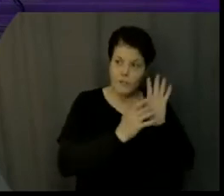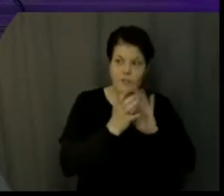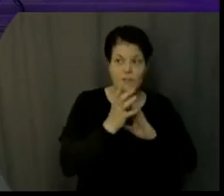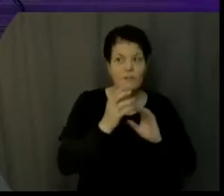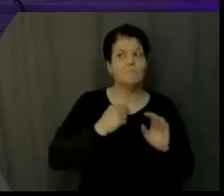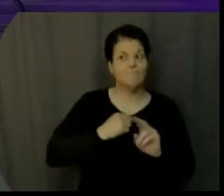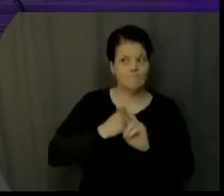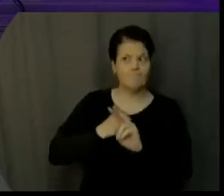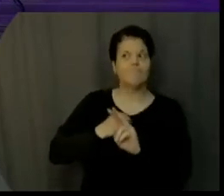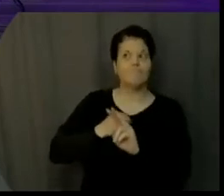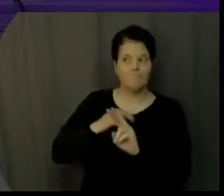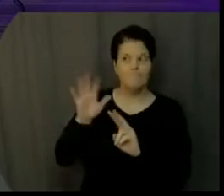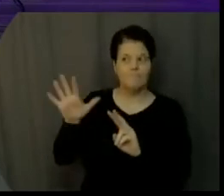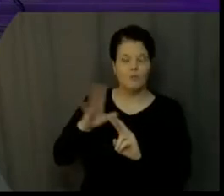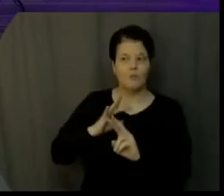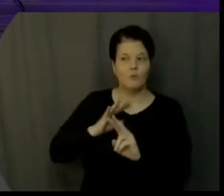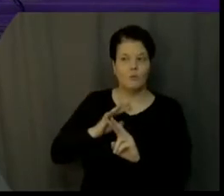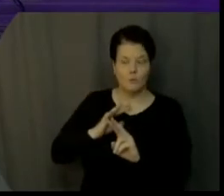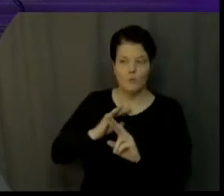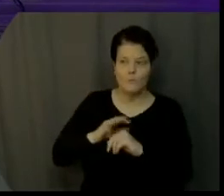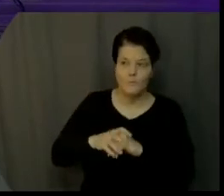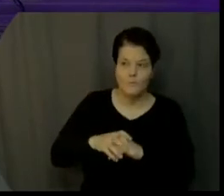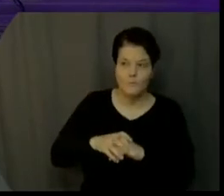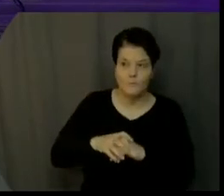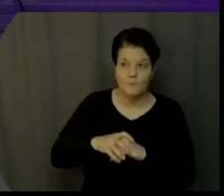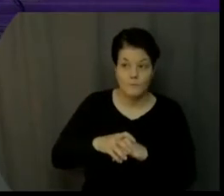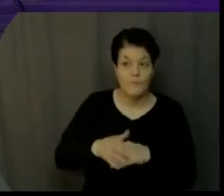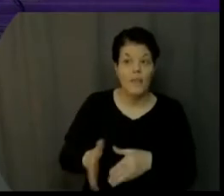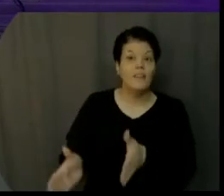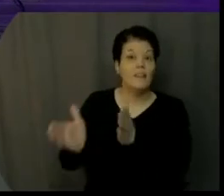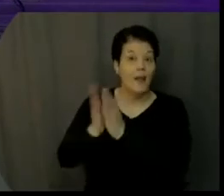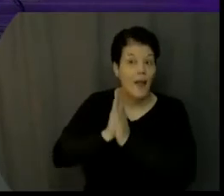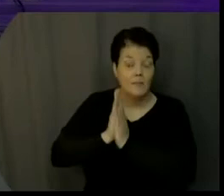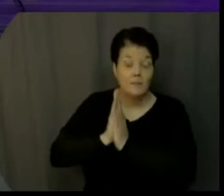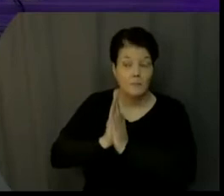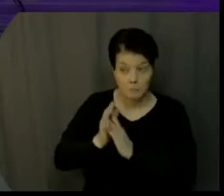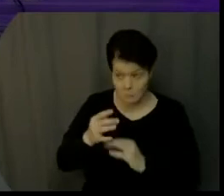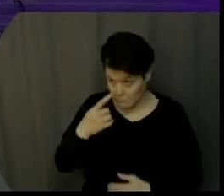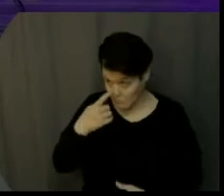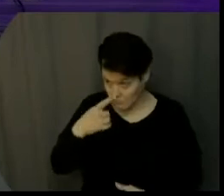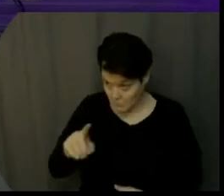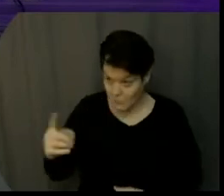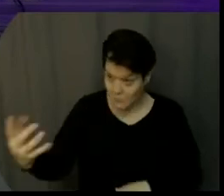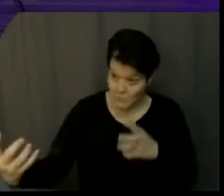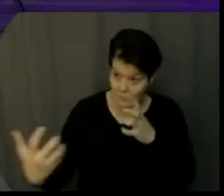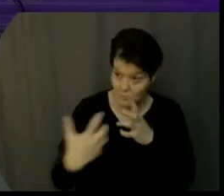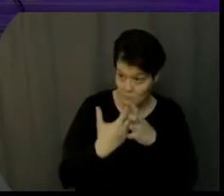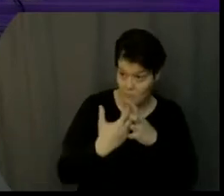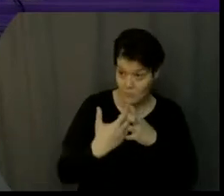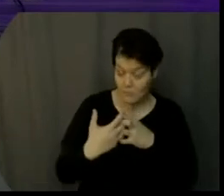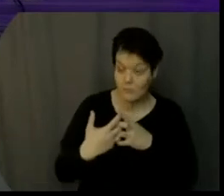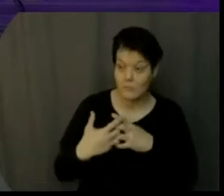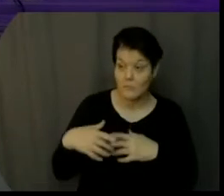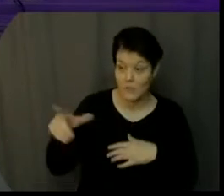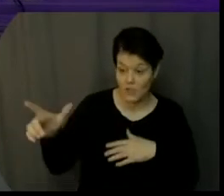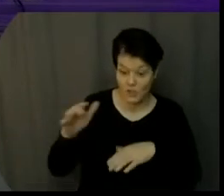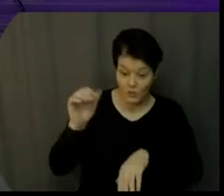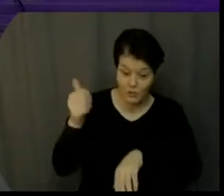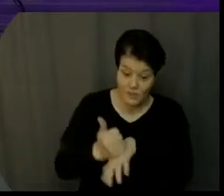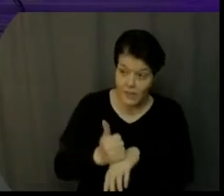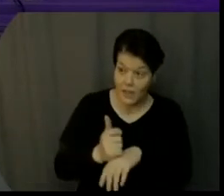then you have the big ask, hey, will you be my running mate? Will you set the pace?